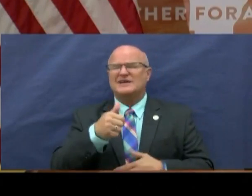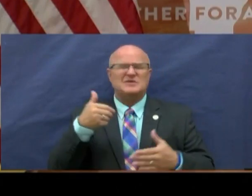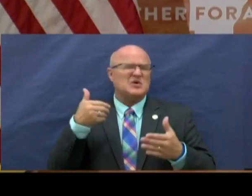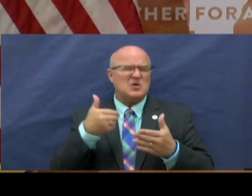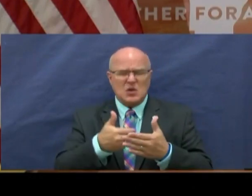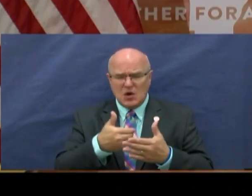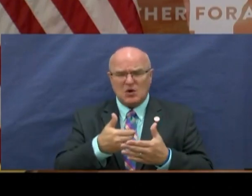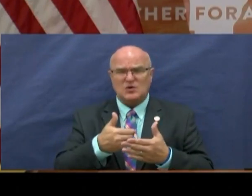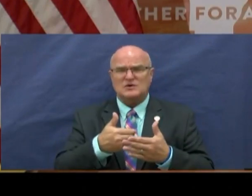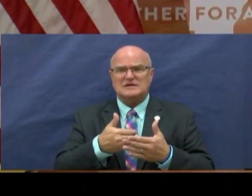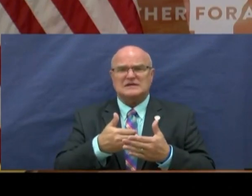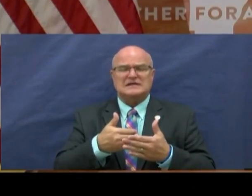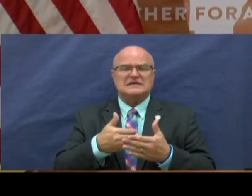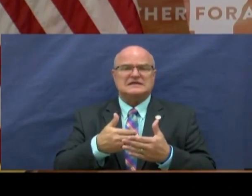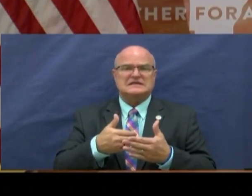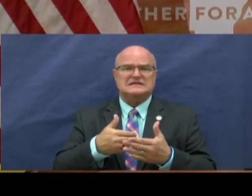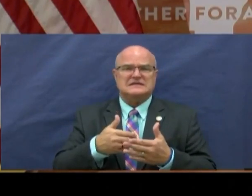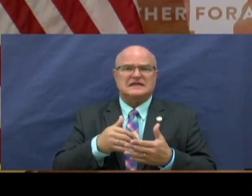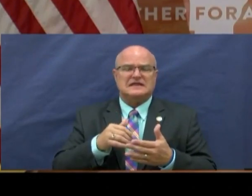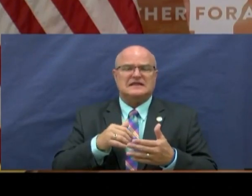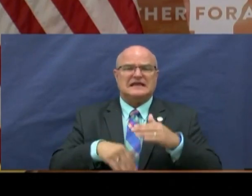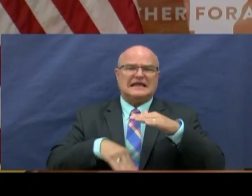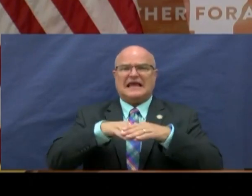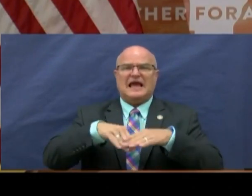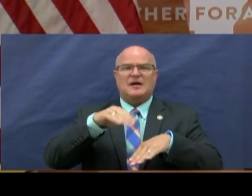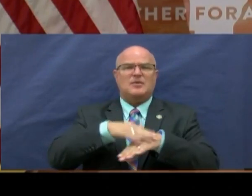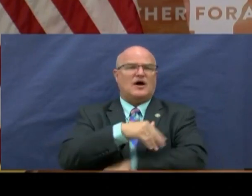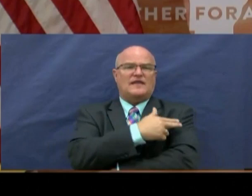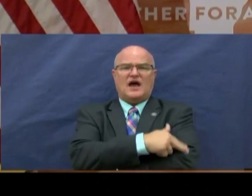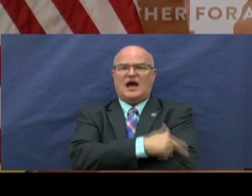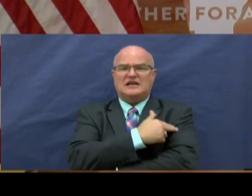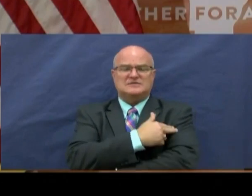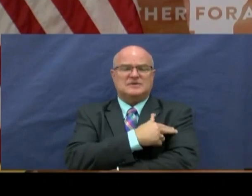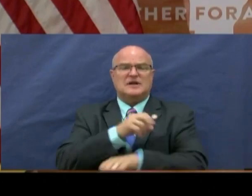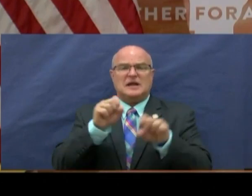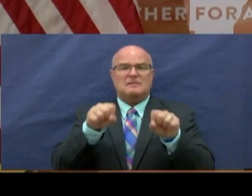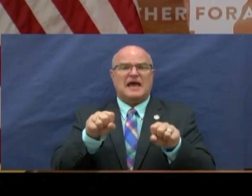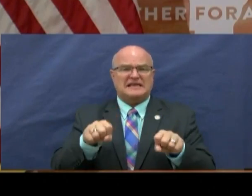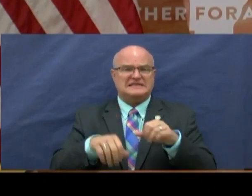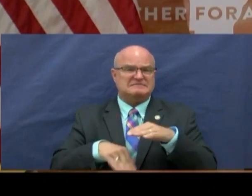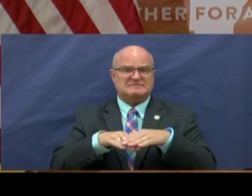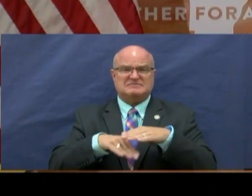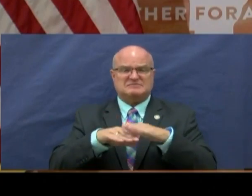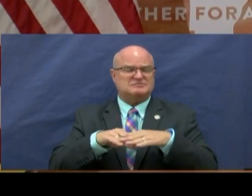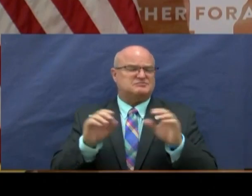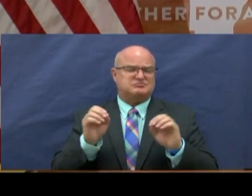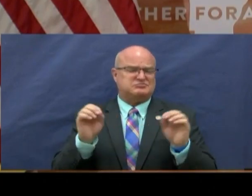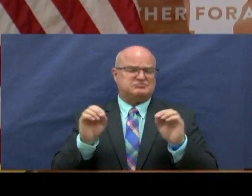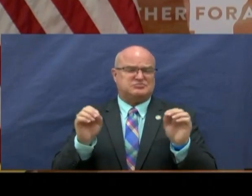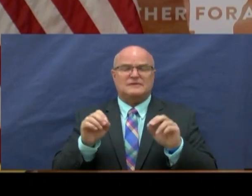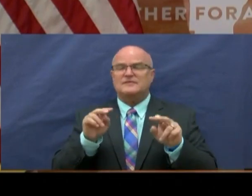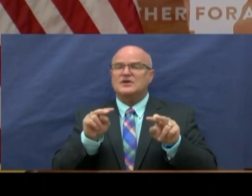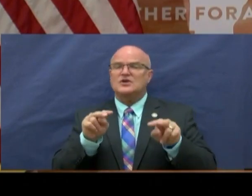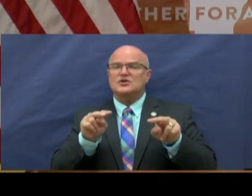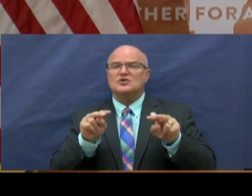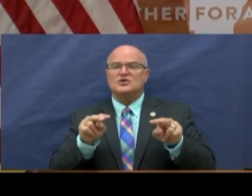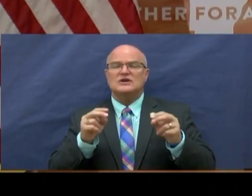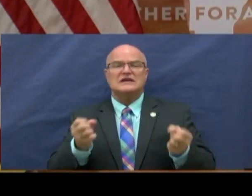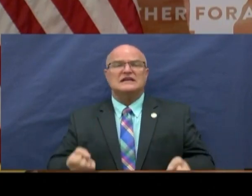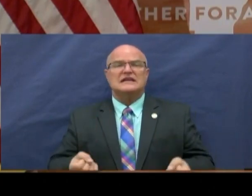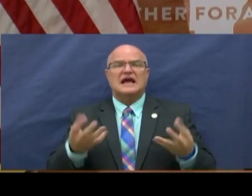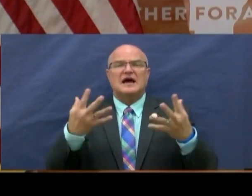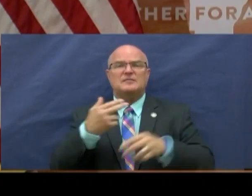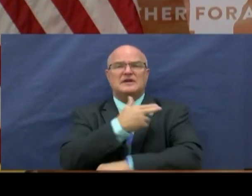close to the cap on our hospital capacity. Whenever you look at how much